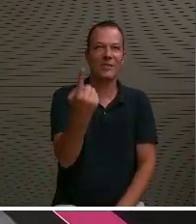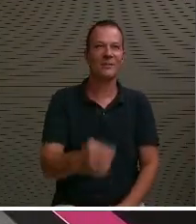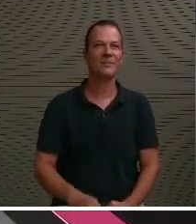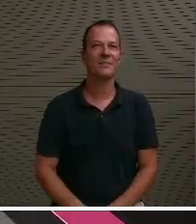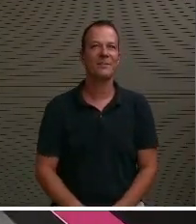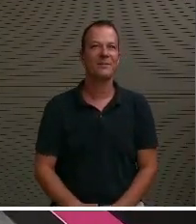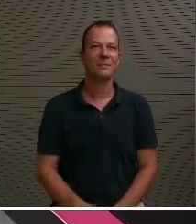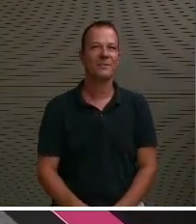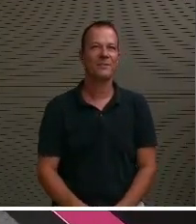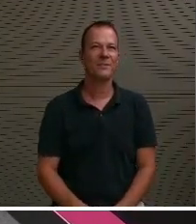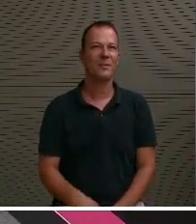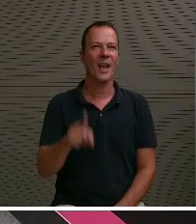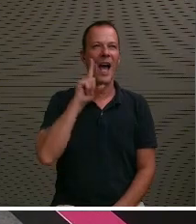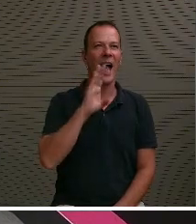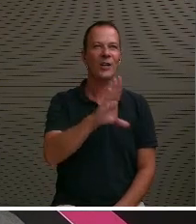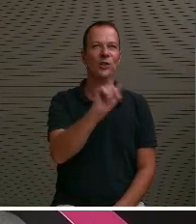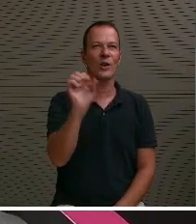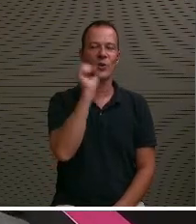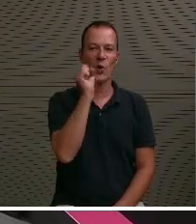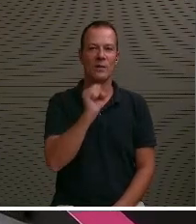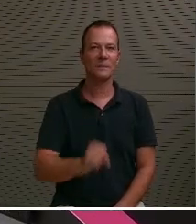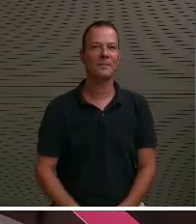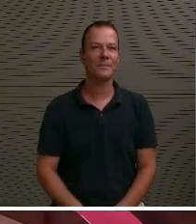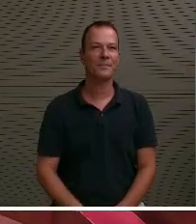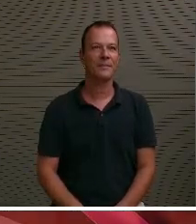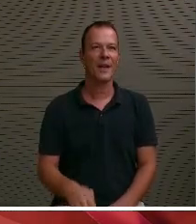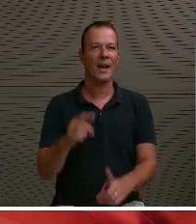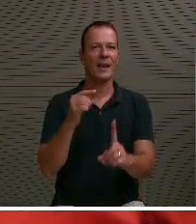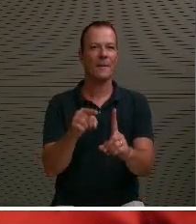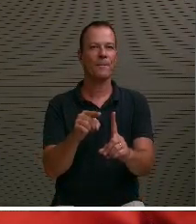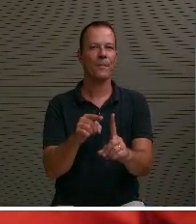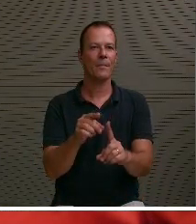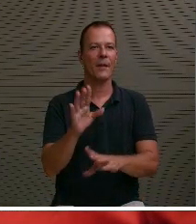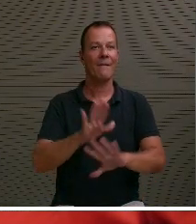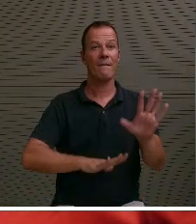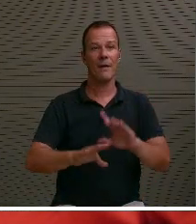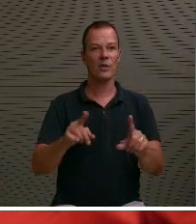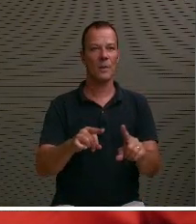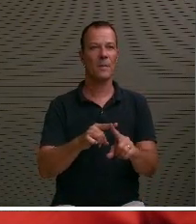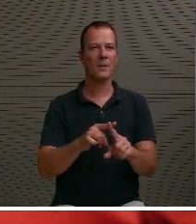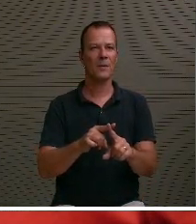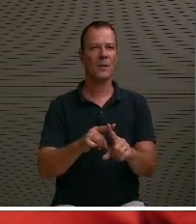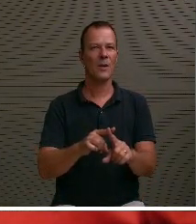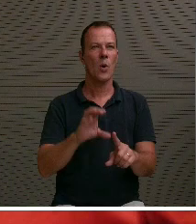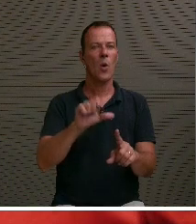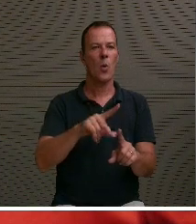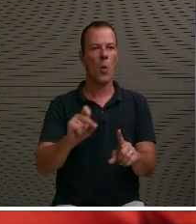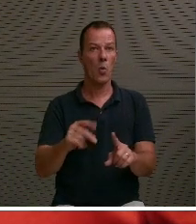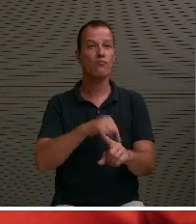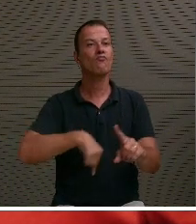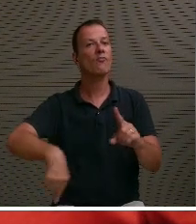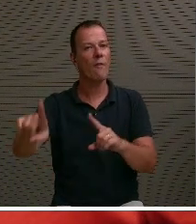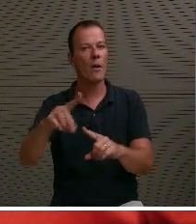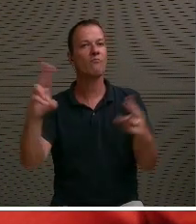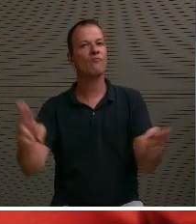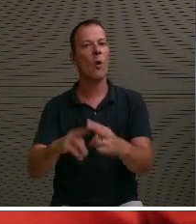wish that I was there tonight with Tanya. What she does with Banda Congo is something that you would not believe. I went out to the Congo, and I met